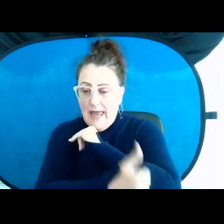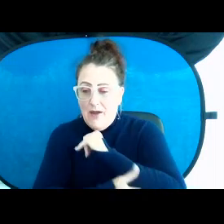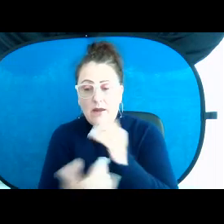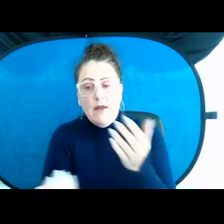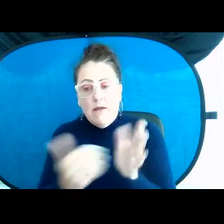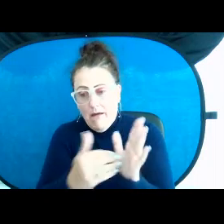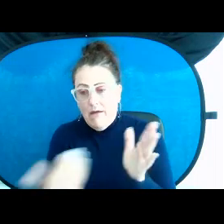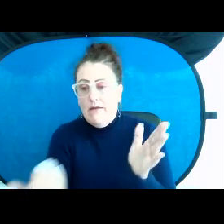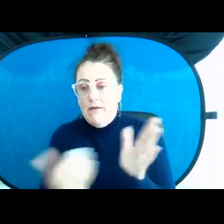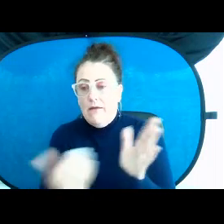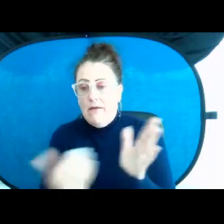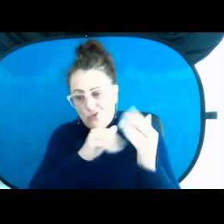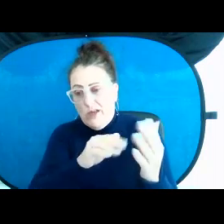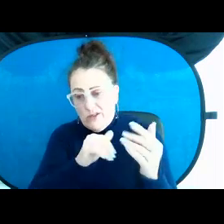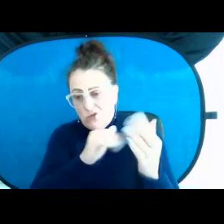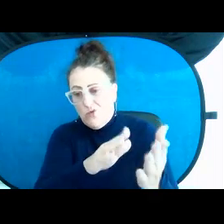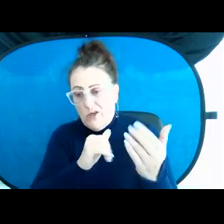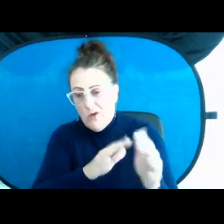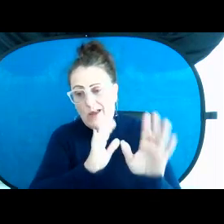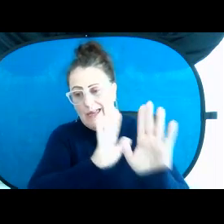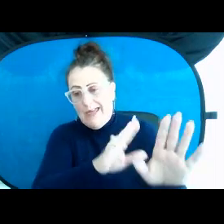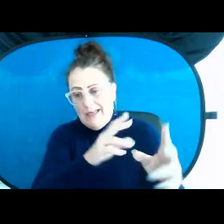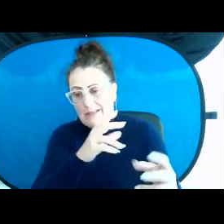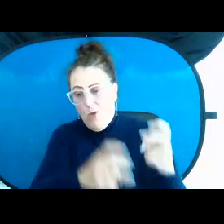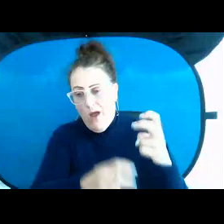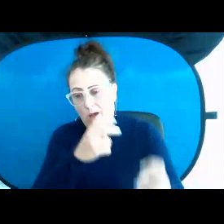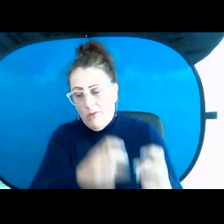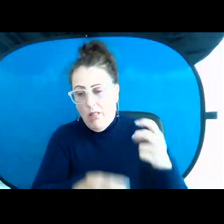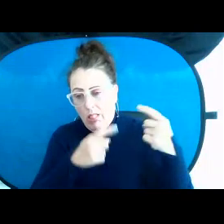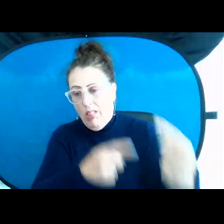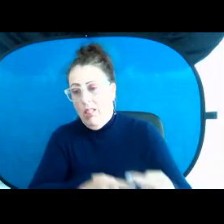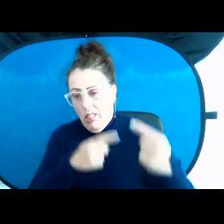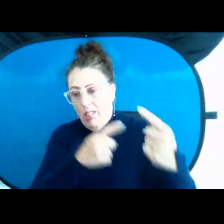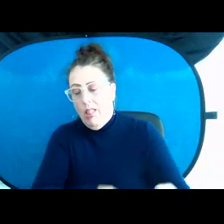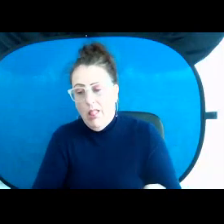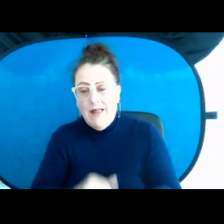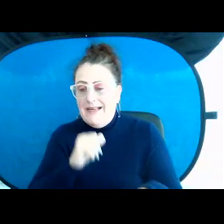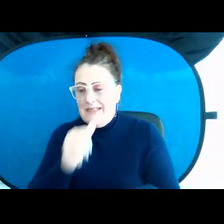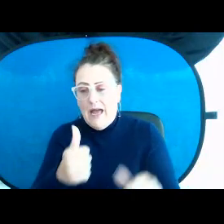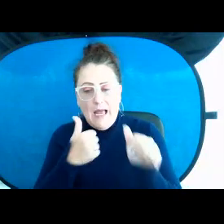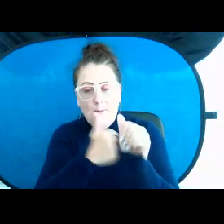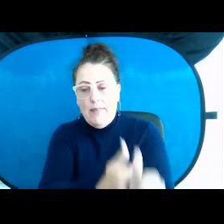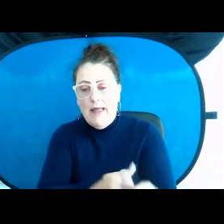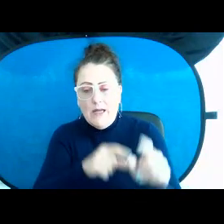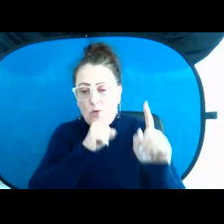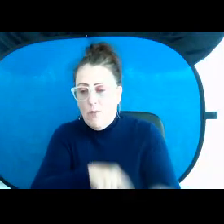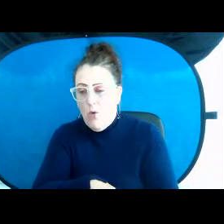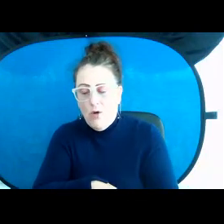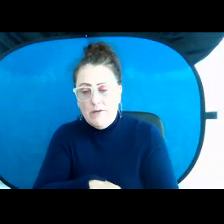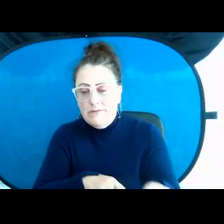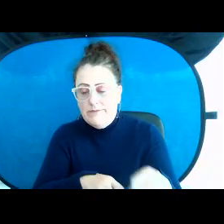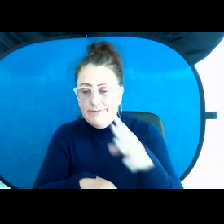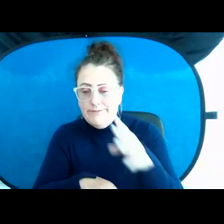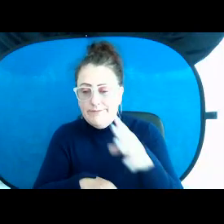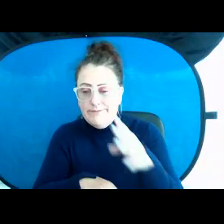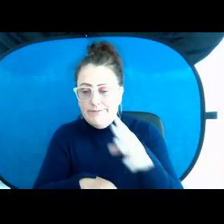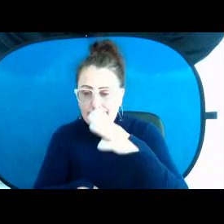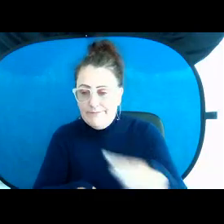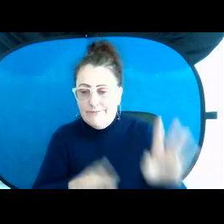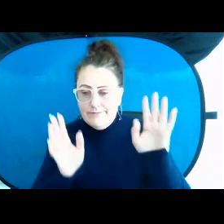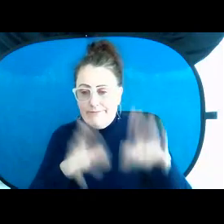to address the contractor's performance issues through formal noncompliance reports, continuous engagement, and ongoing oversight,